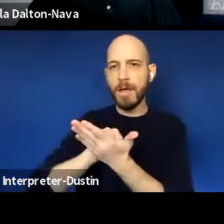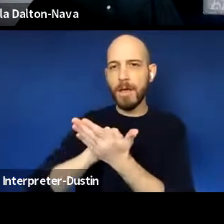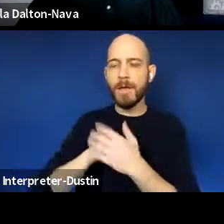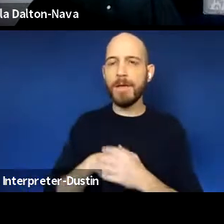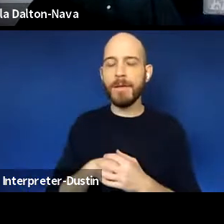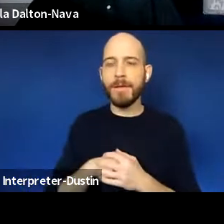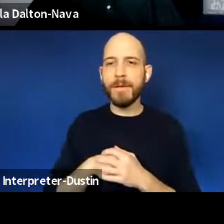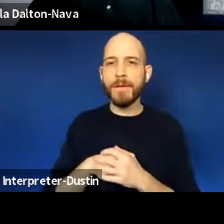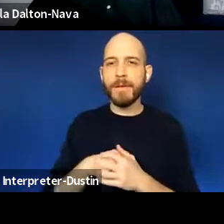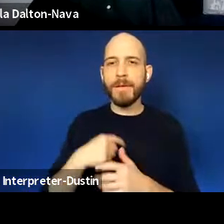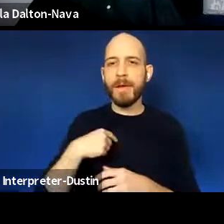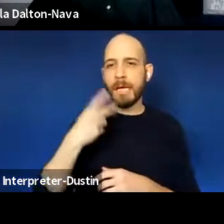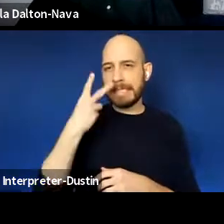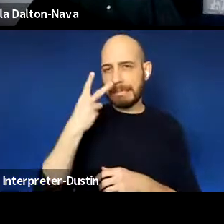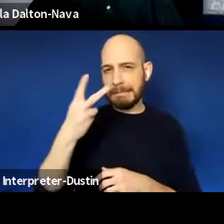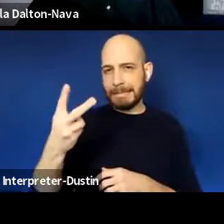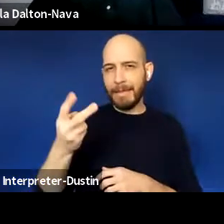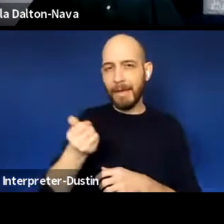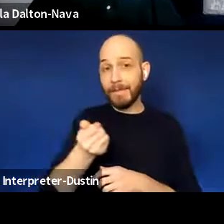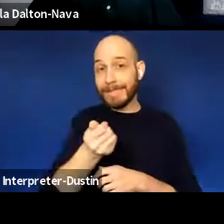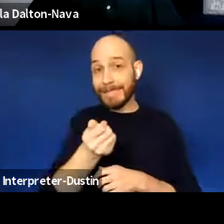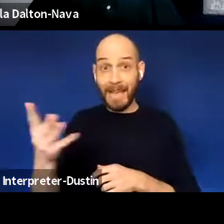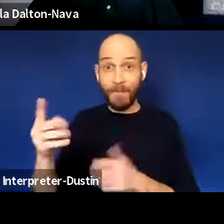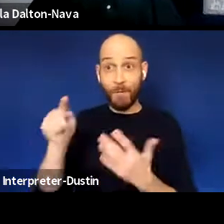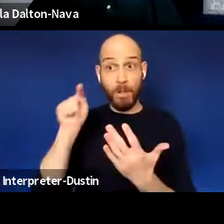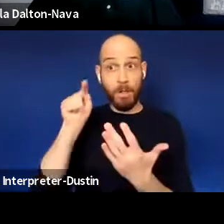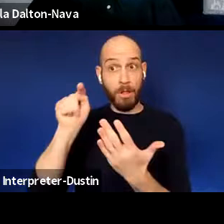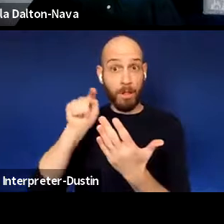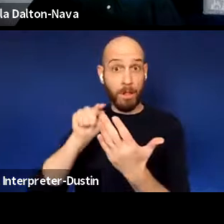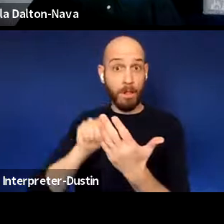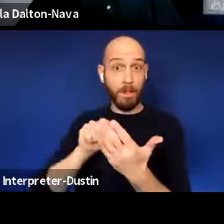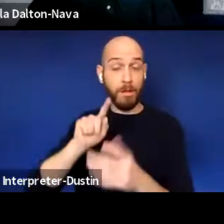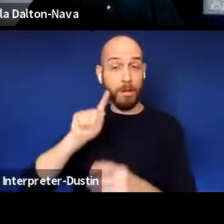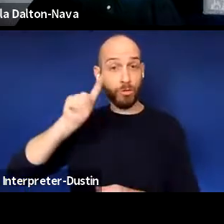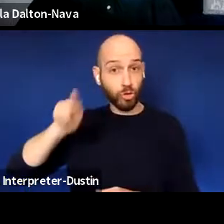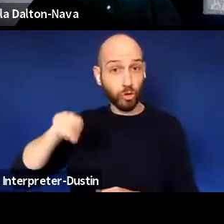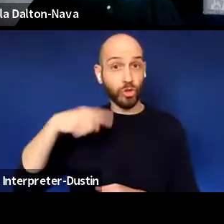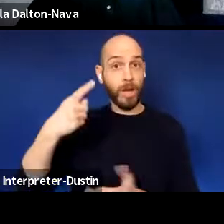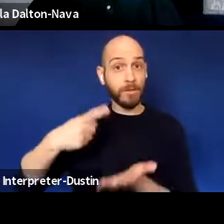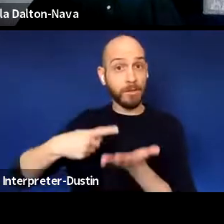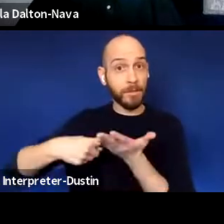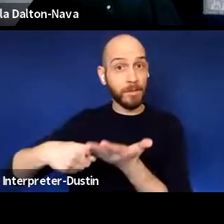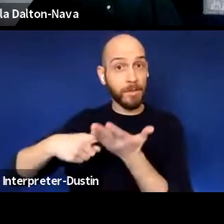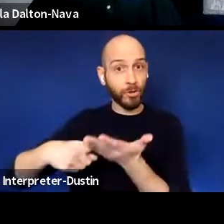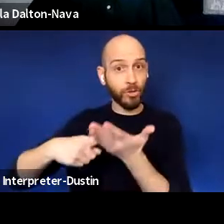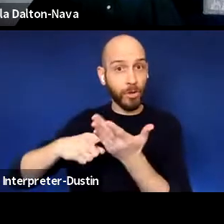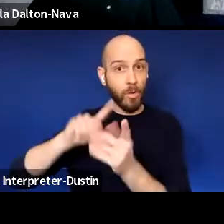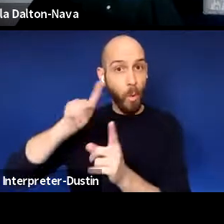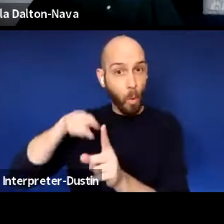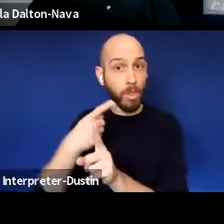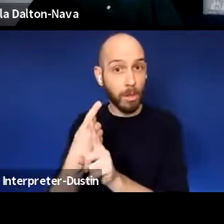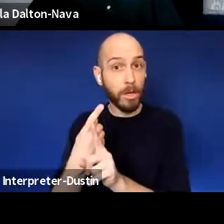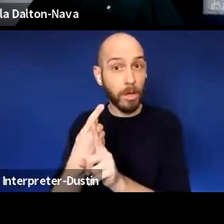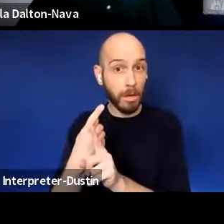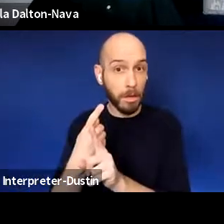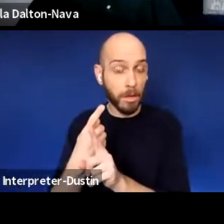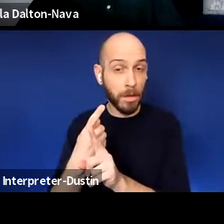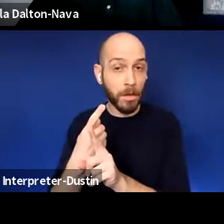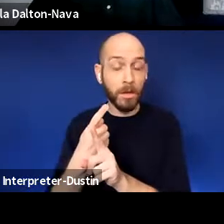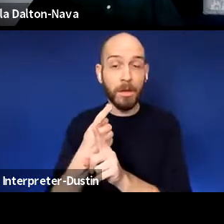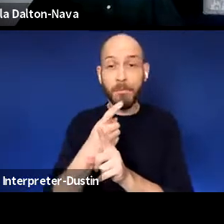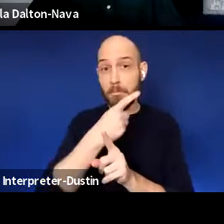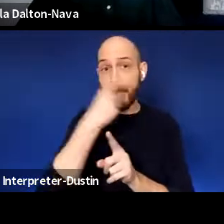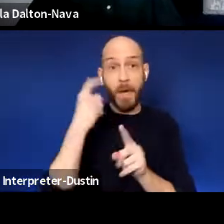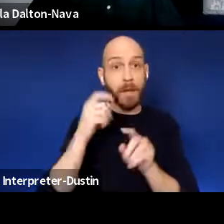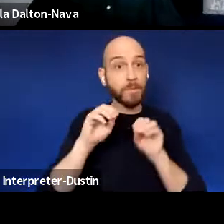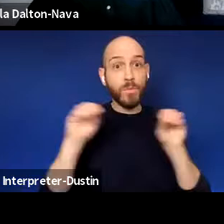are discussion only. With your permission, we could discuss those items since there is no action to